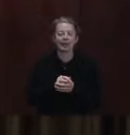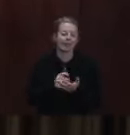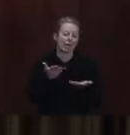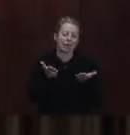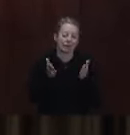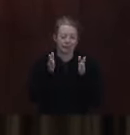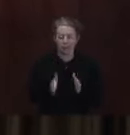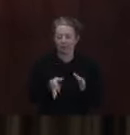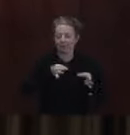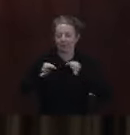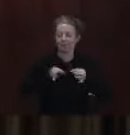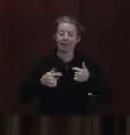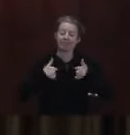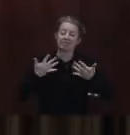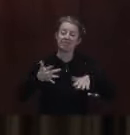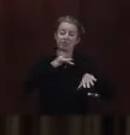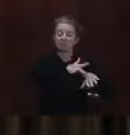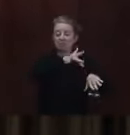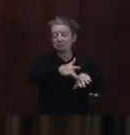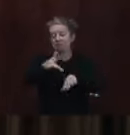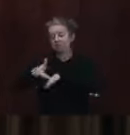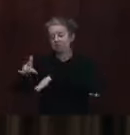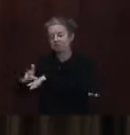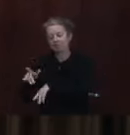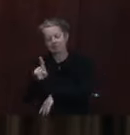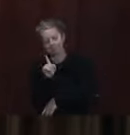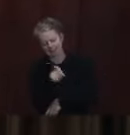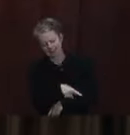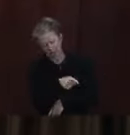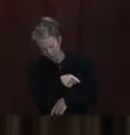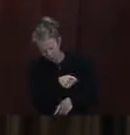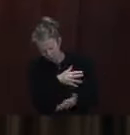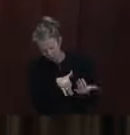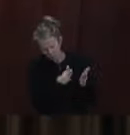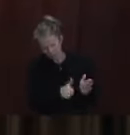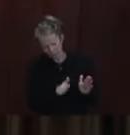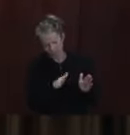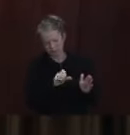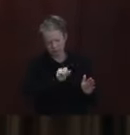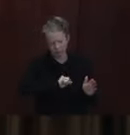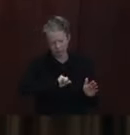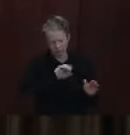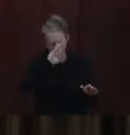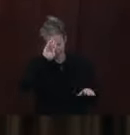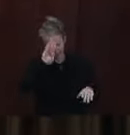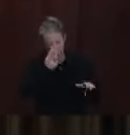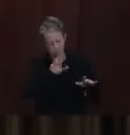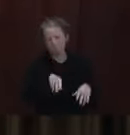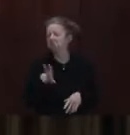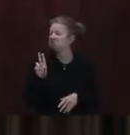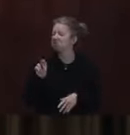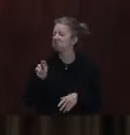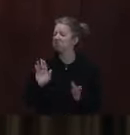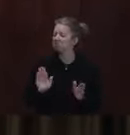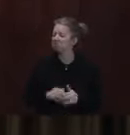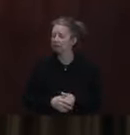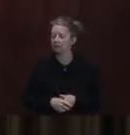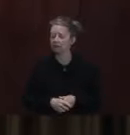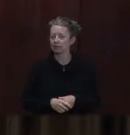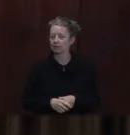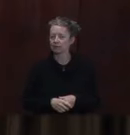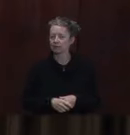where they've been, and you ask them about, have you been around anybody with symptoms, and they say no, and